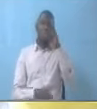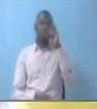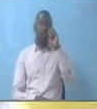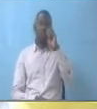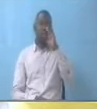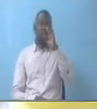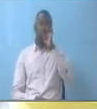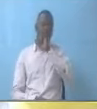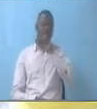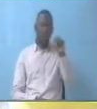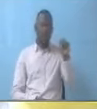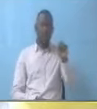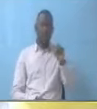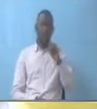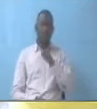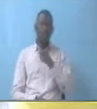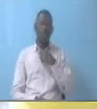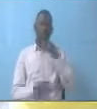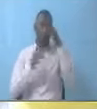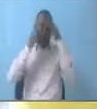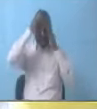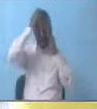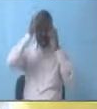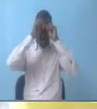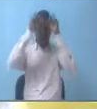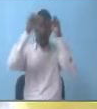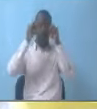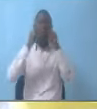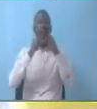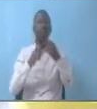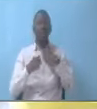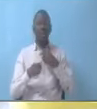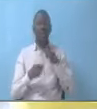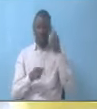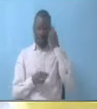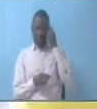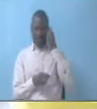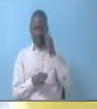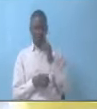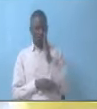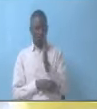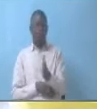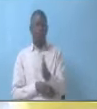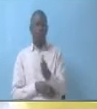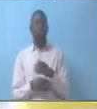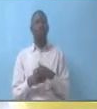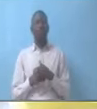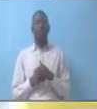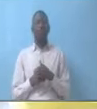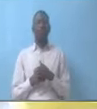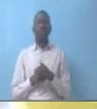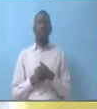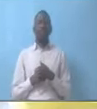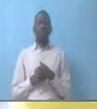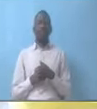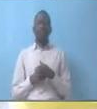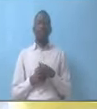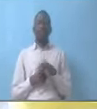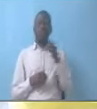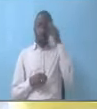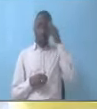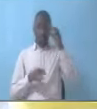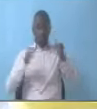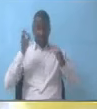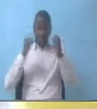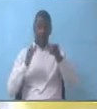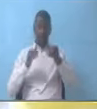that the council considered appropriate. Bo xamni dal council bi danañ gis ne dal jubna. The Attorney General would give advice where his advice